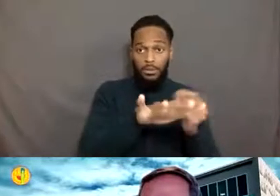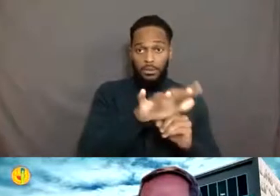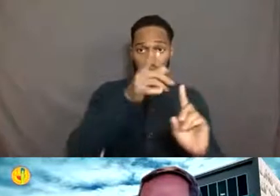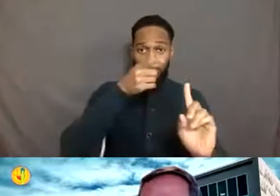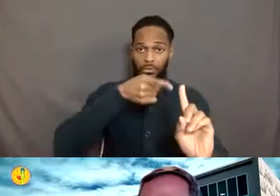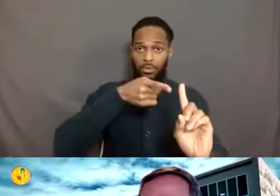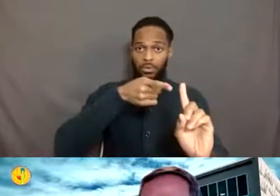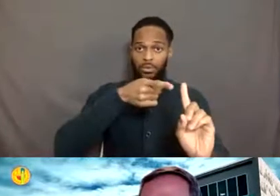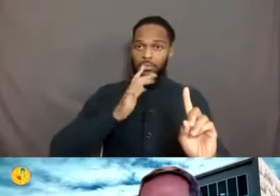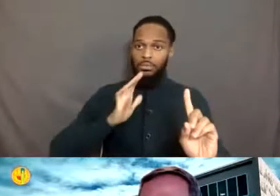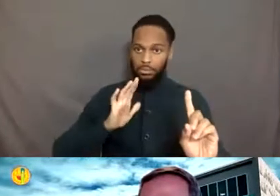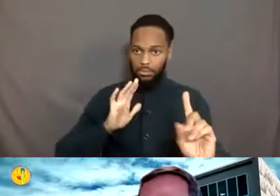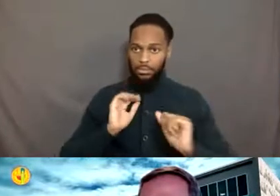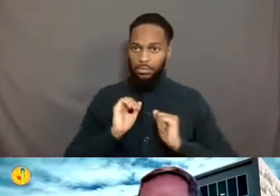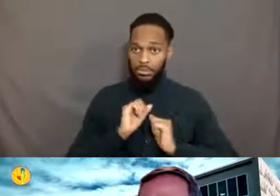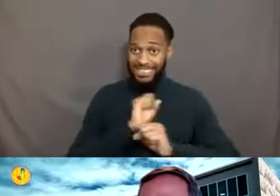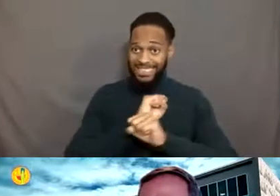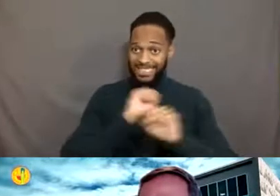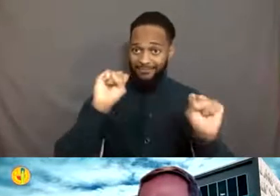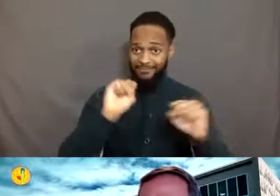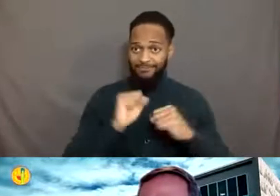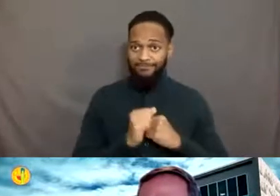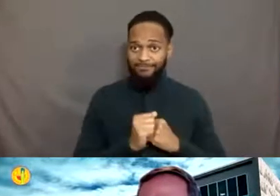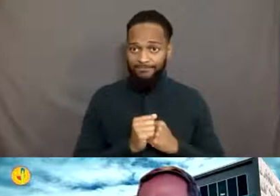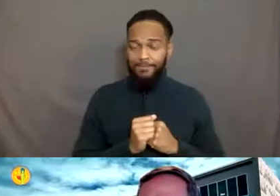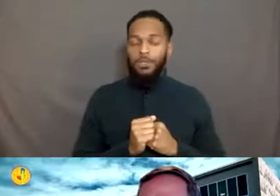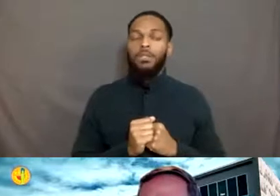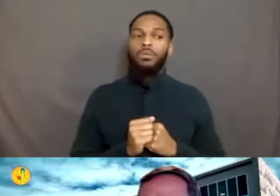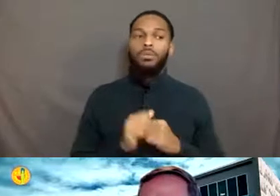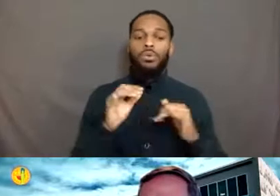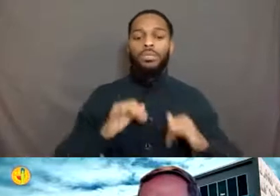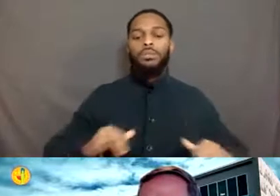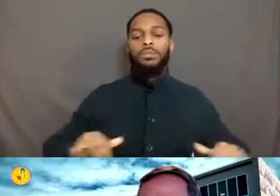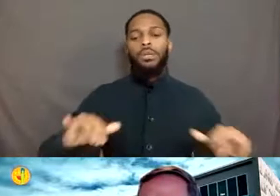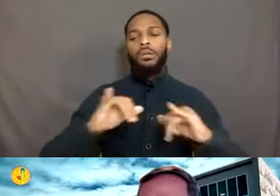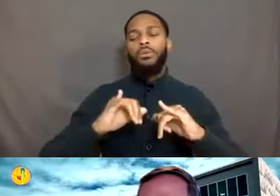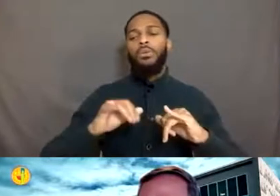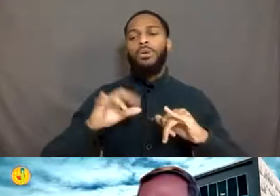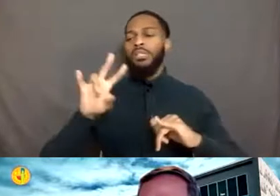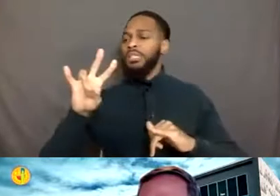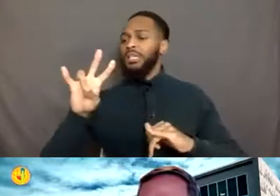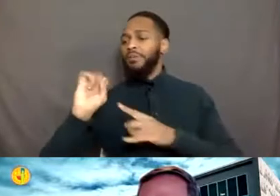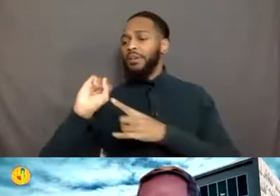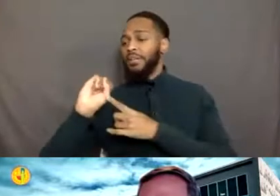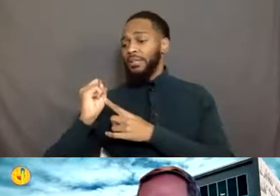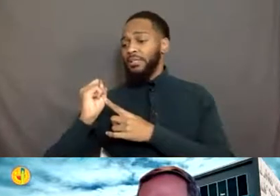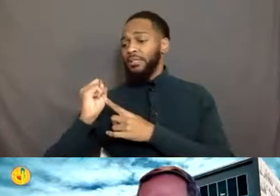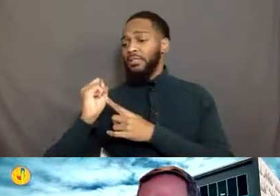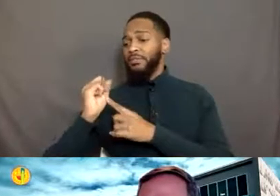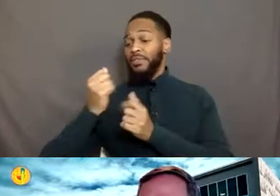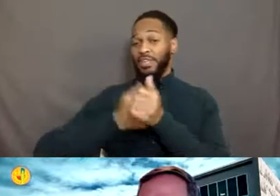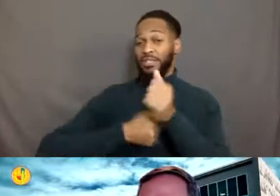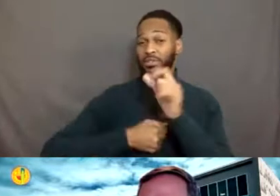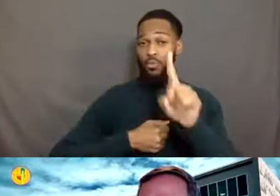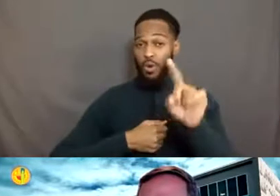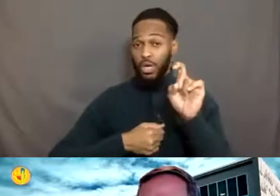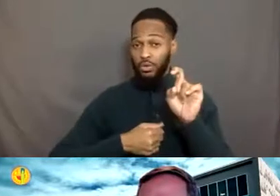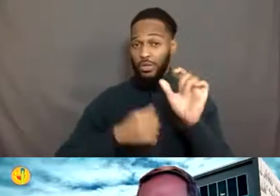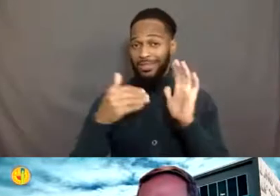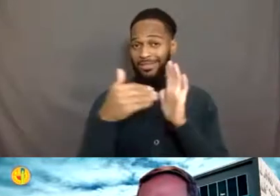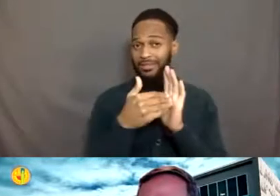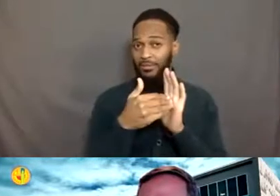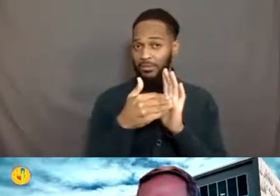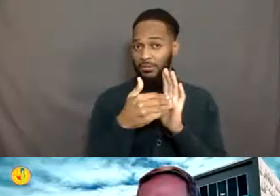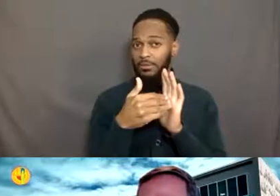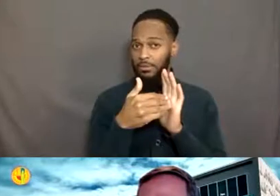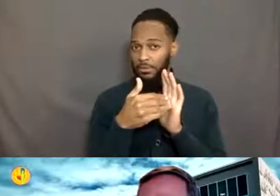people. The standard was 7 cases per 100,000 to consider reopening. At no time since